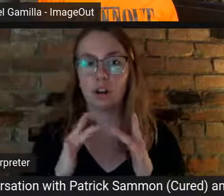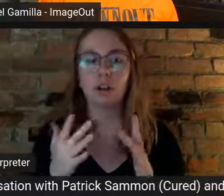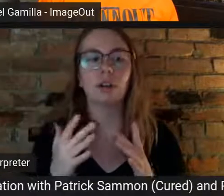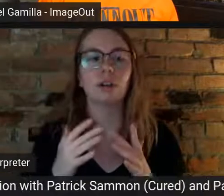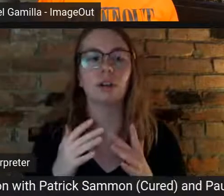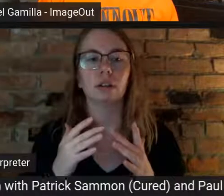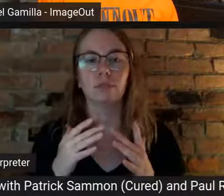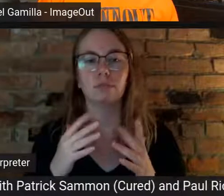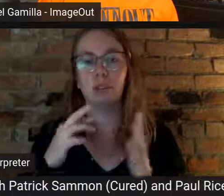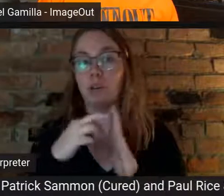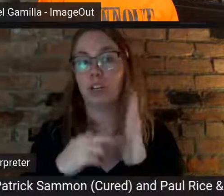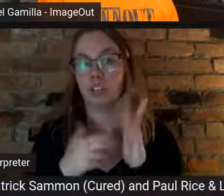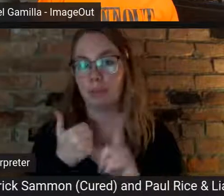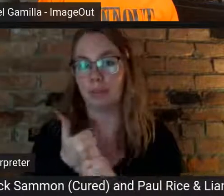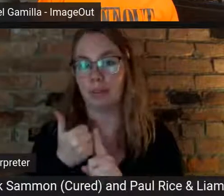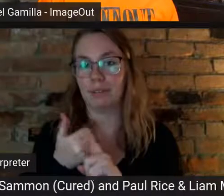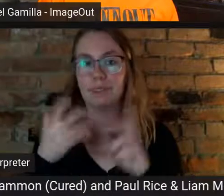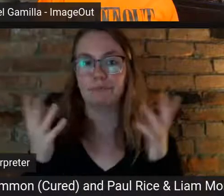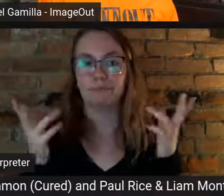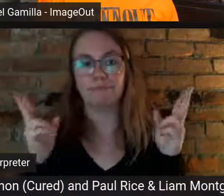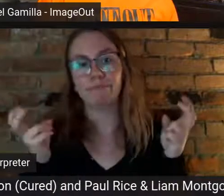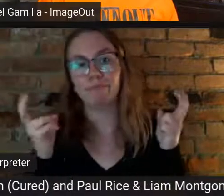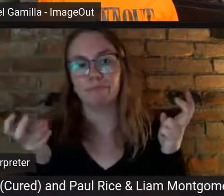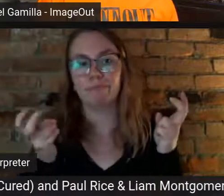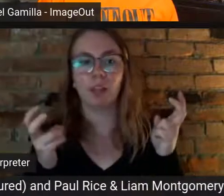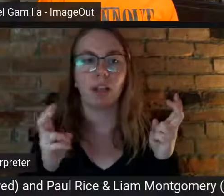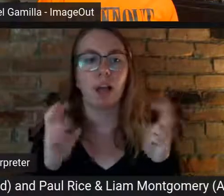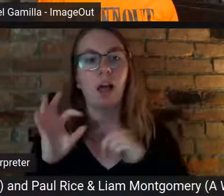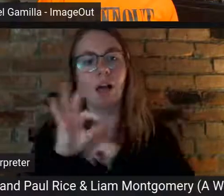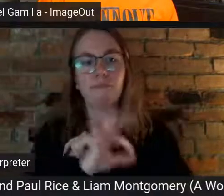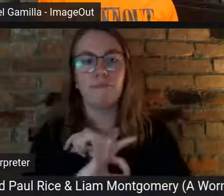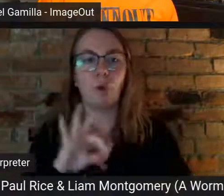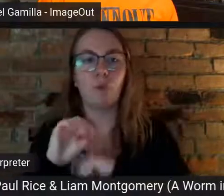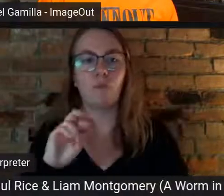as a quote unquote foreign agent. And although